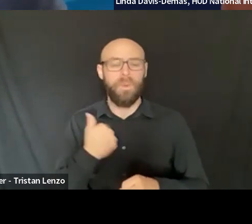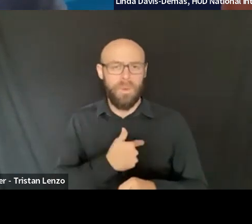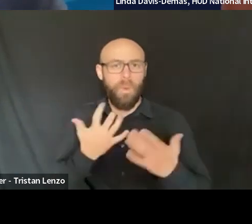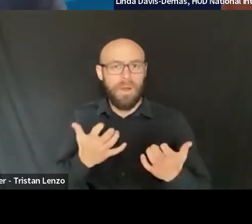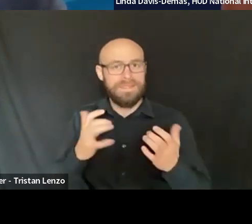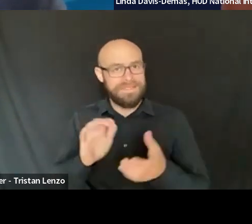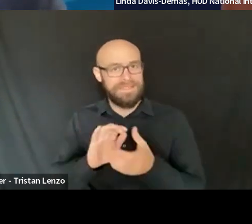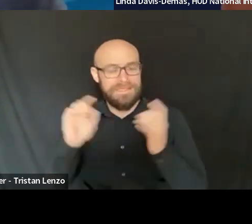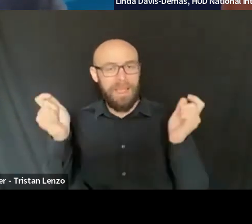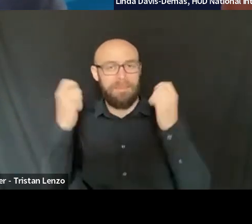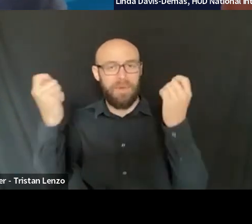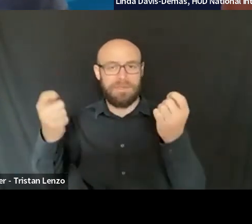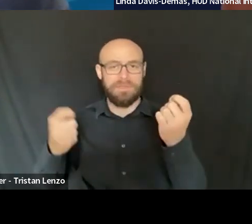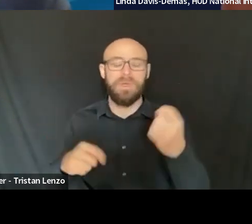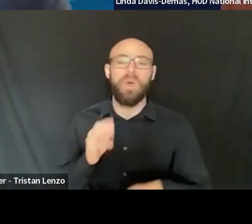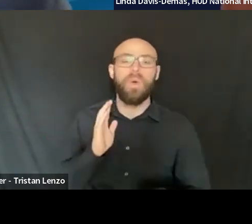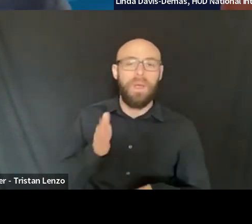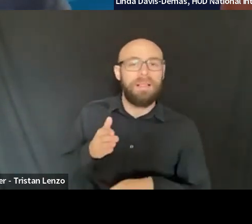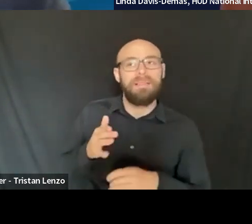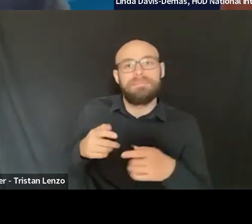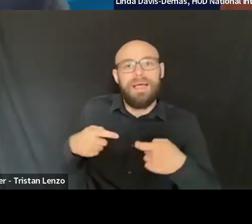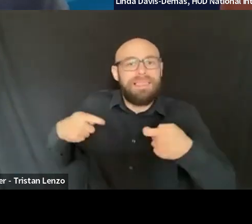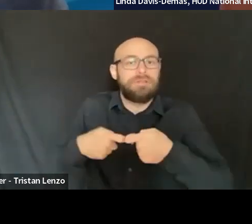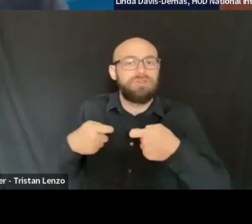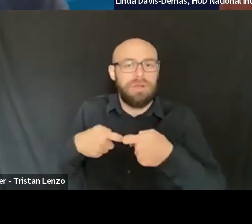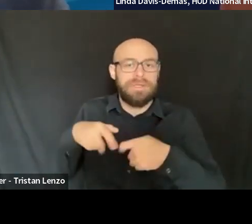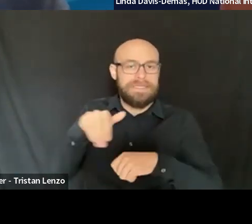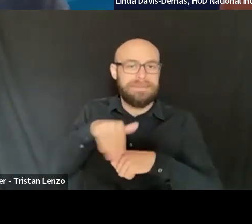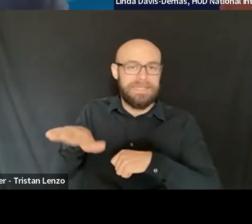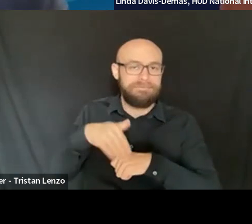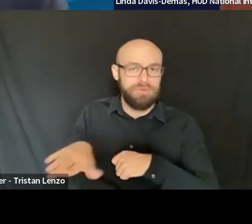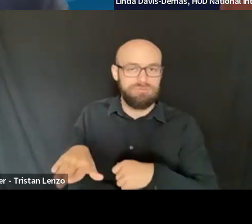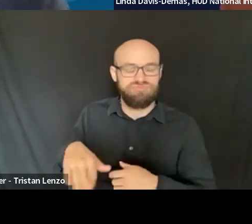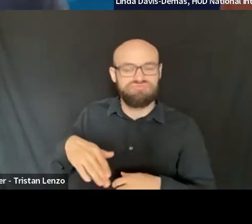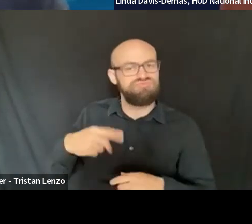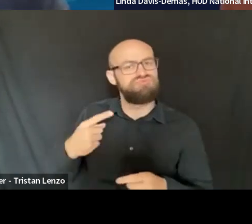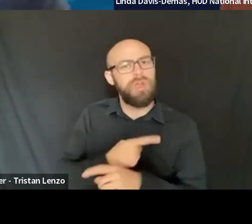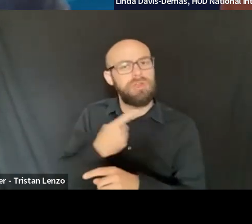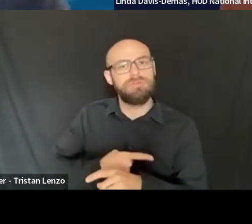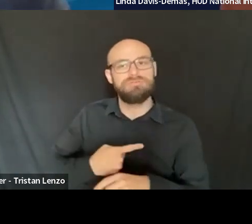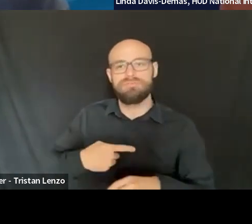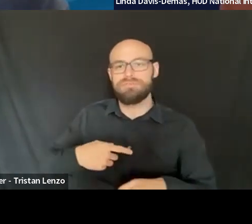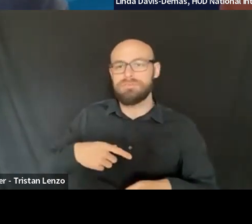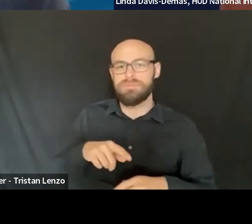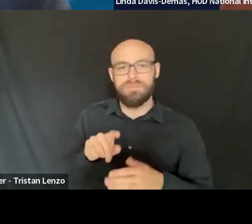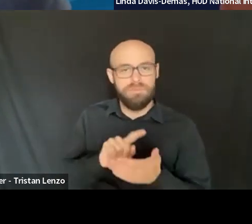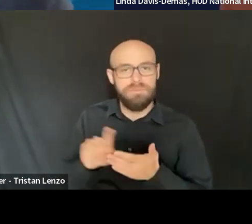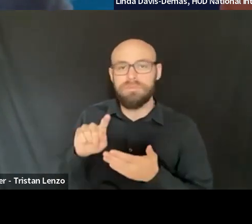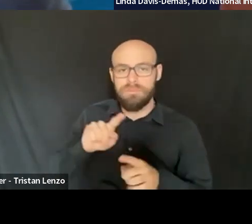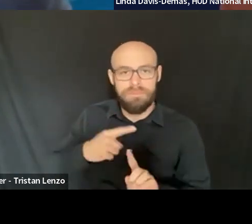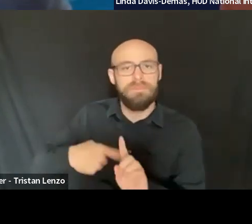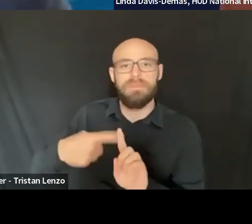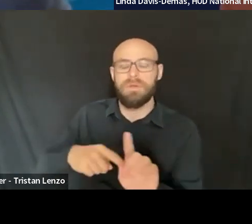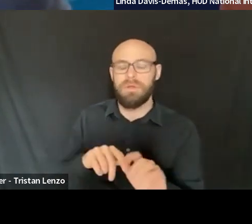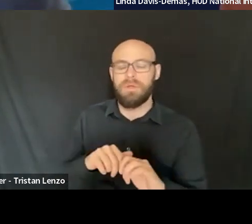will be electronically delivered essentially on a regular basis to our very substantial contact list or email list that